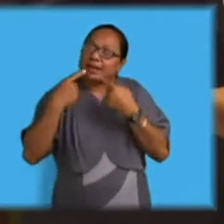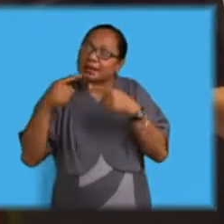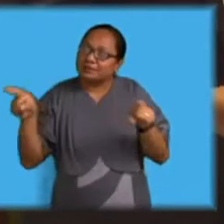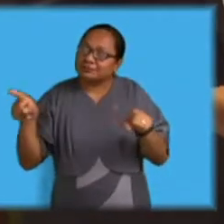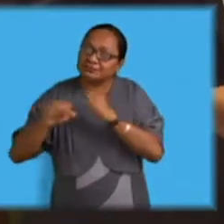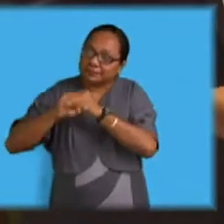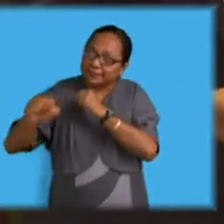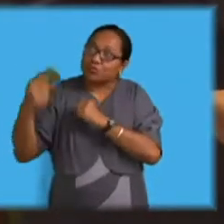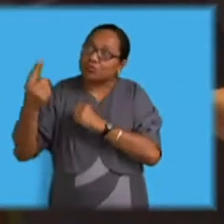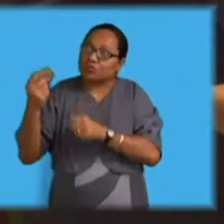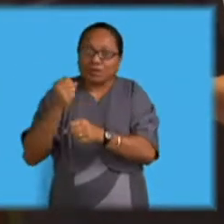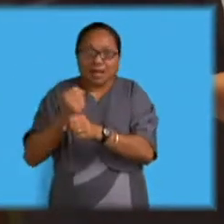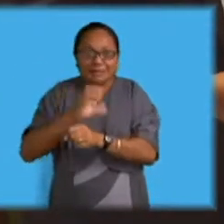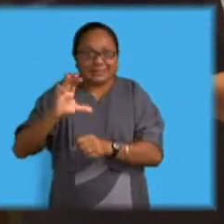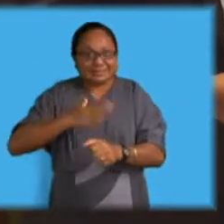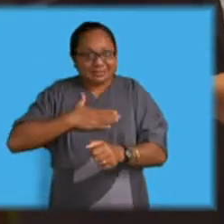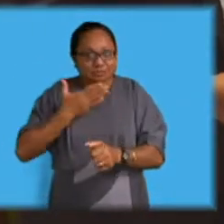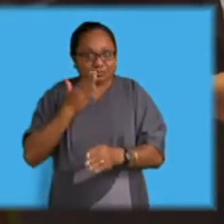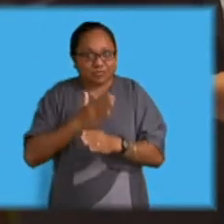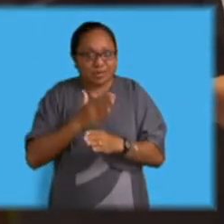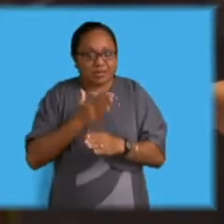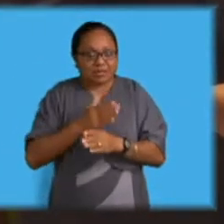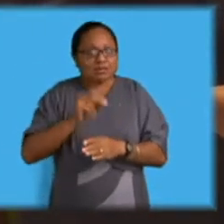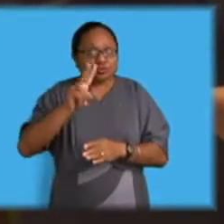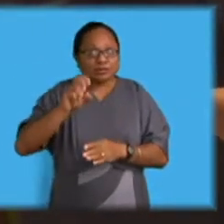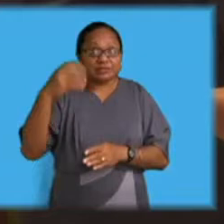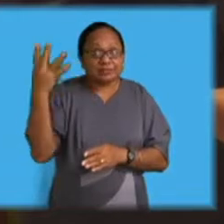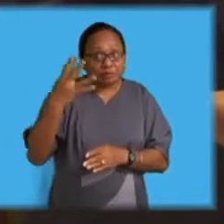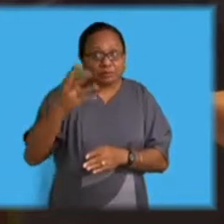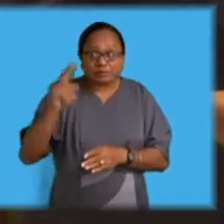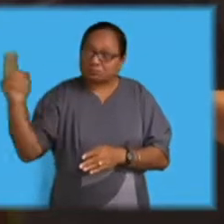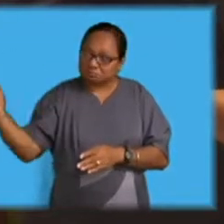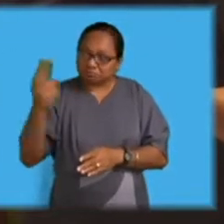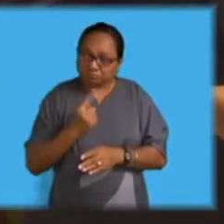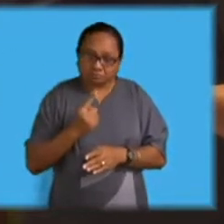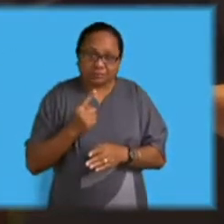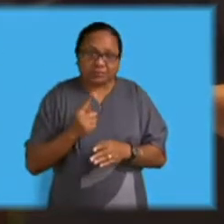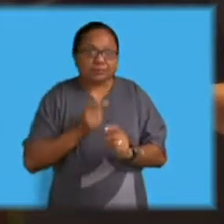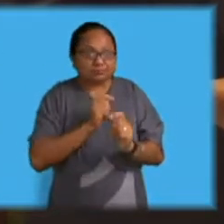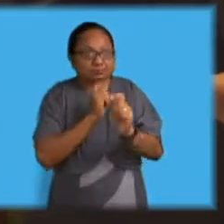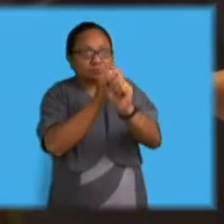construction began. In 2014 it was completed at a cost of